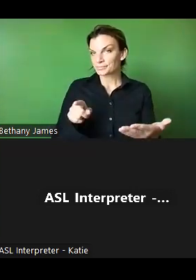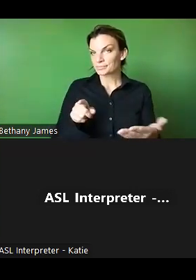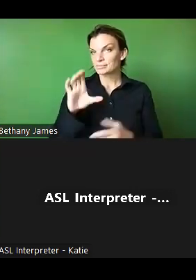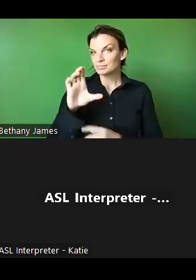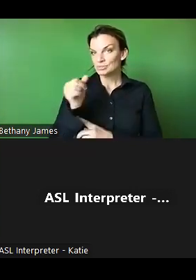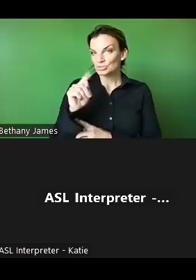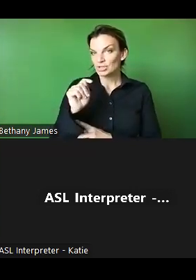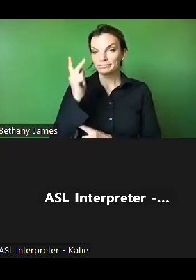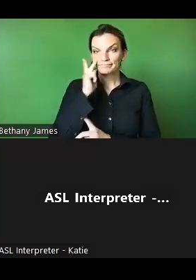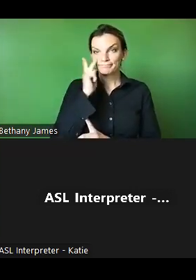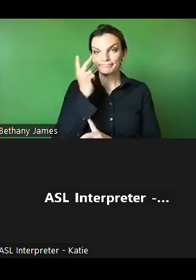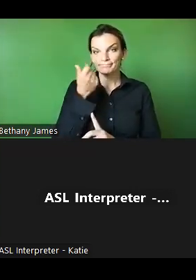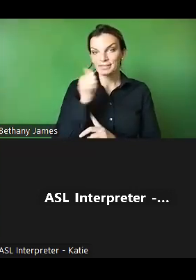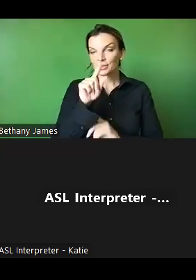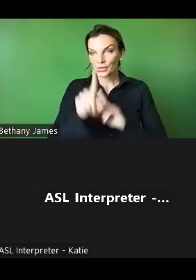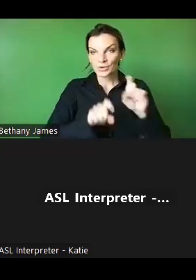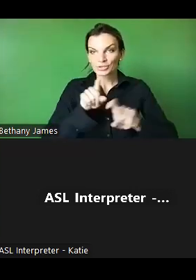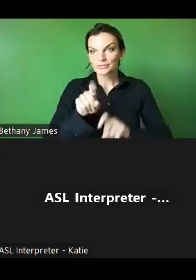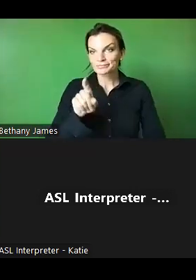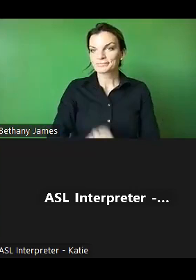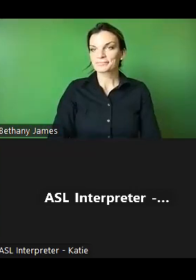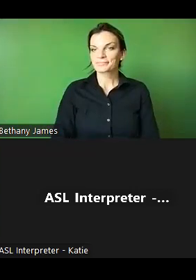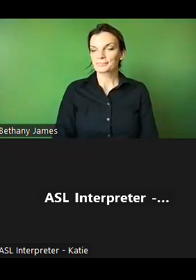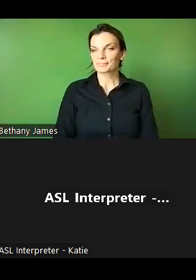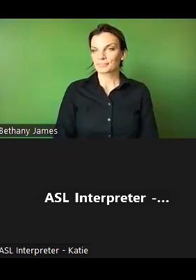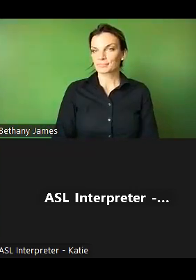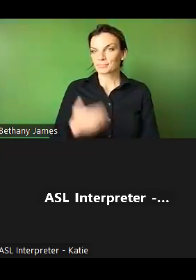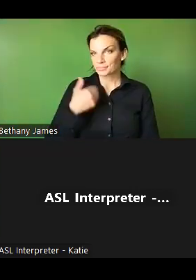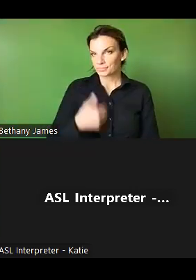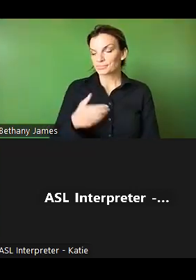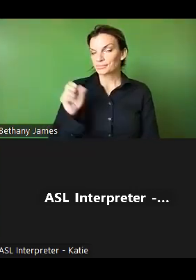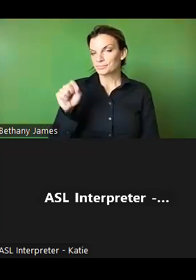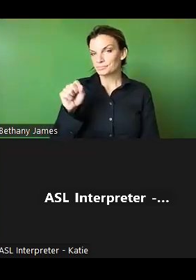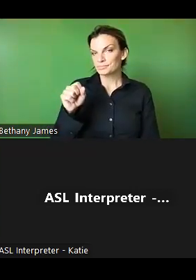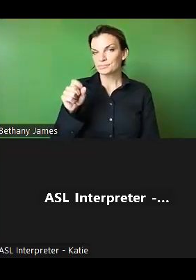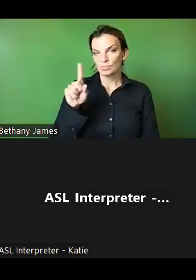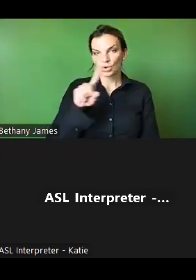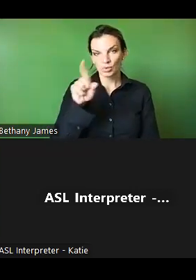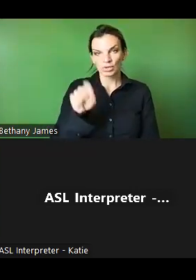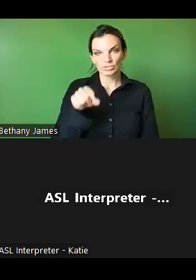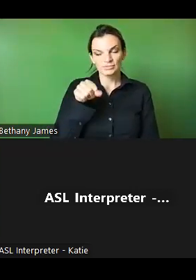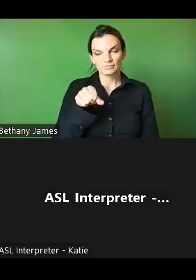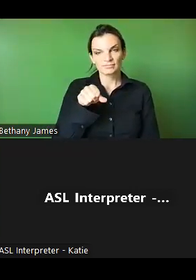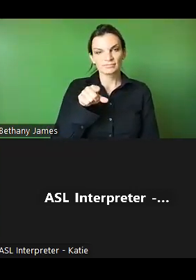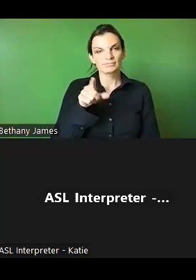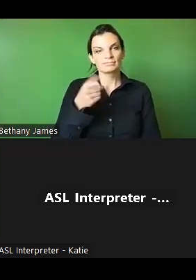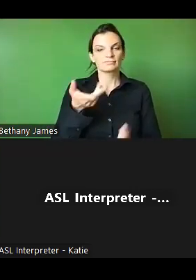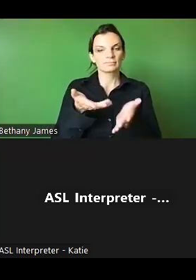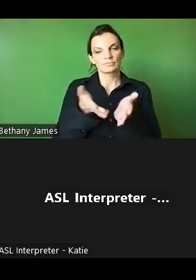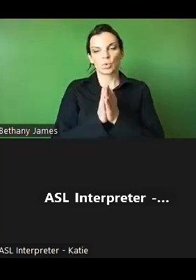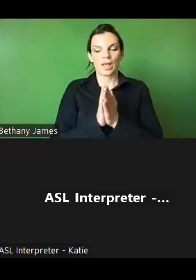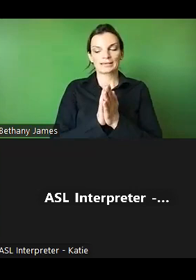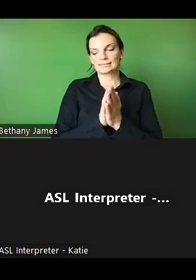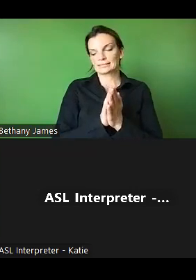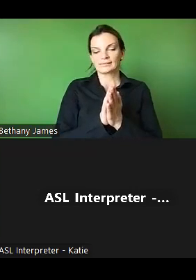chat for us to see if there are any questions? Hi, everyone. Yes, we have one question. It's kind of a request and a